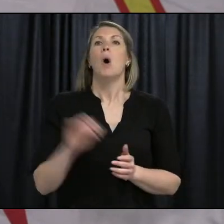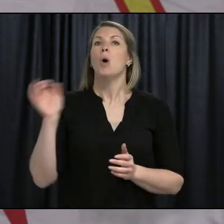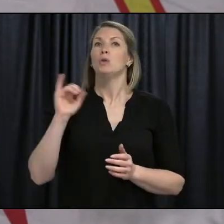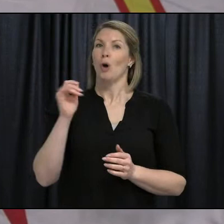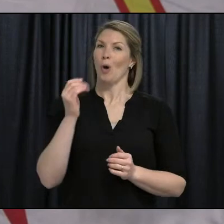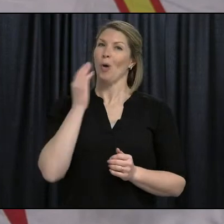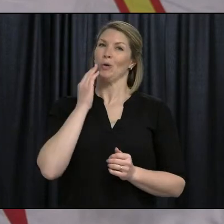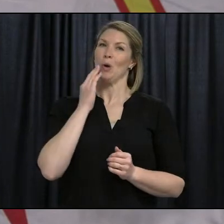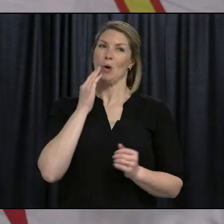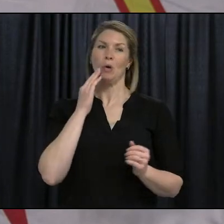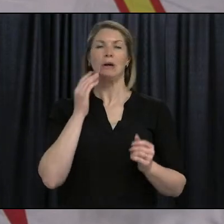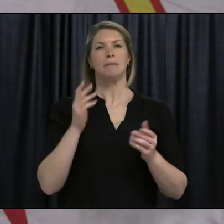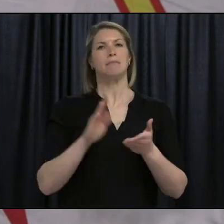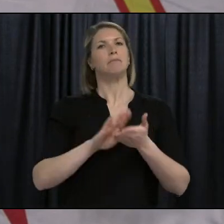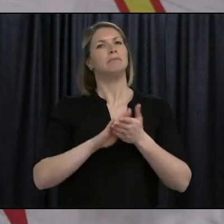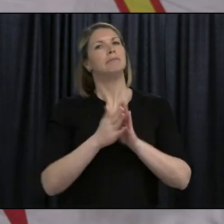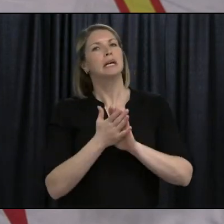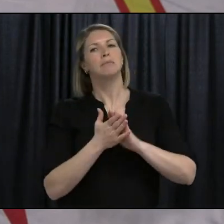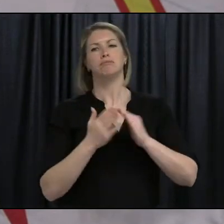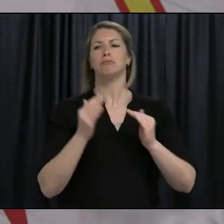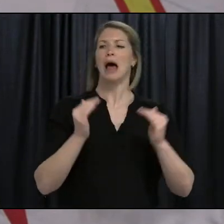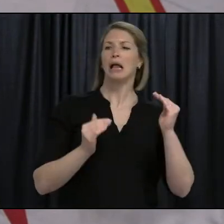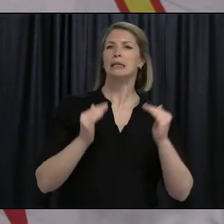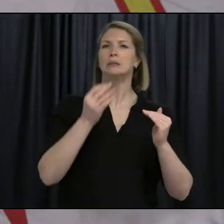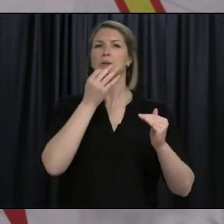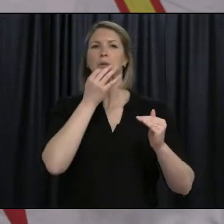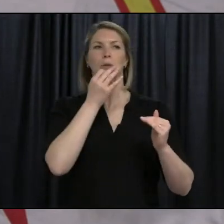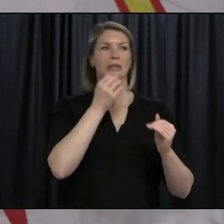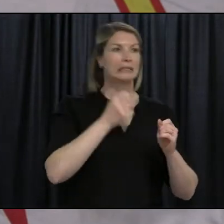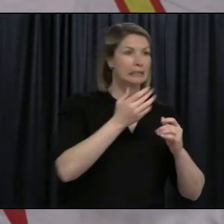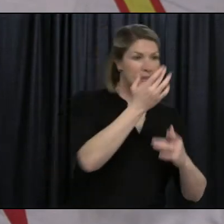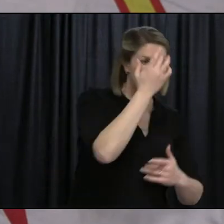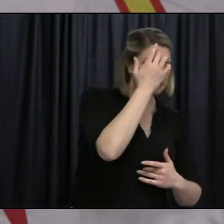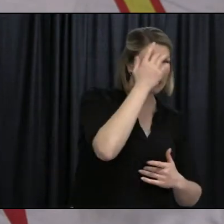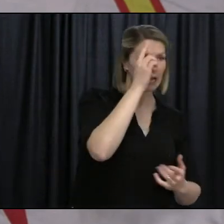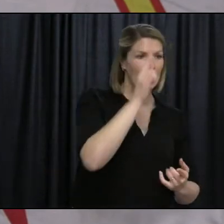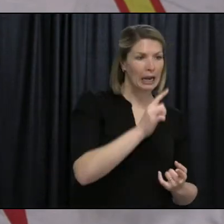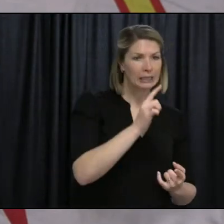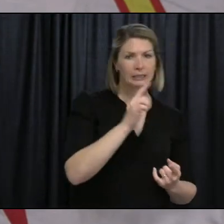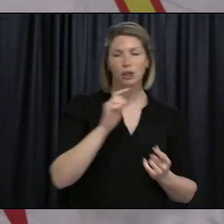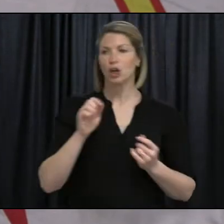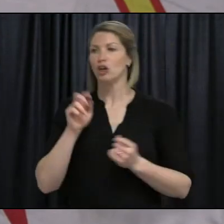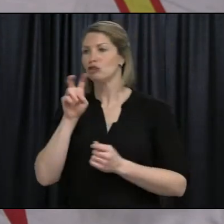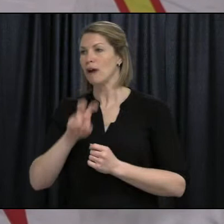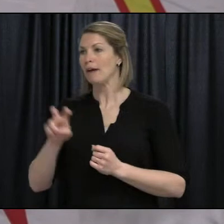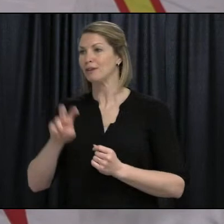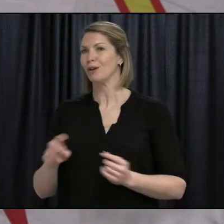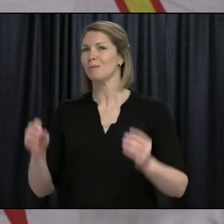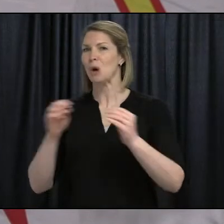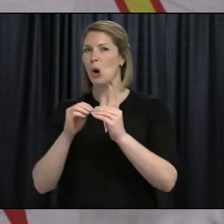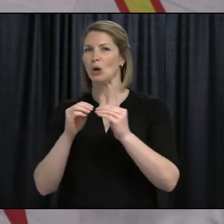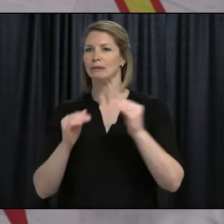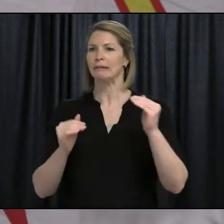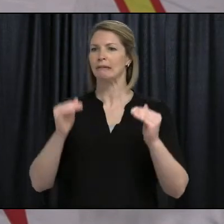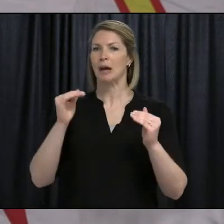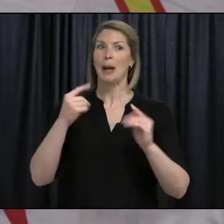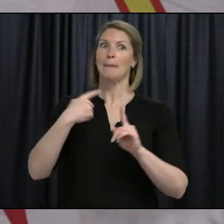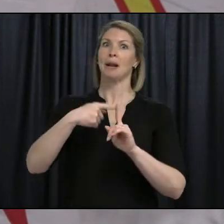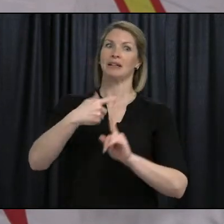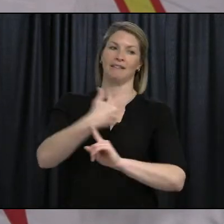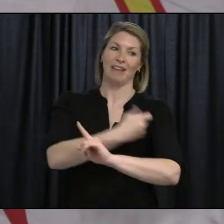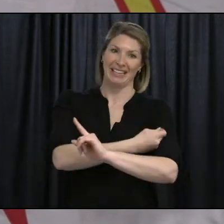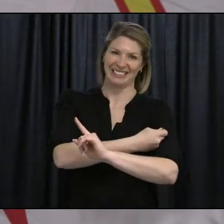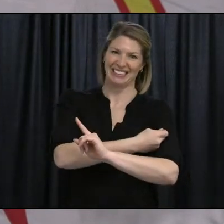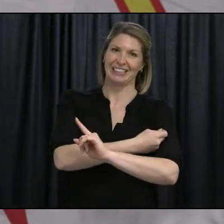and protected against COVID-19. And we are beginning to see promising evidence emerge on vaccines and how they impact COVID